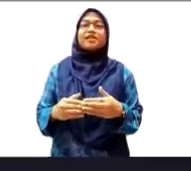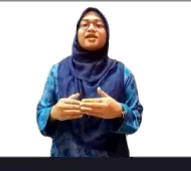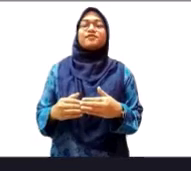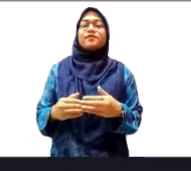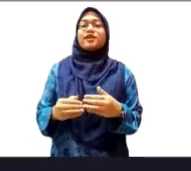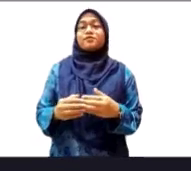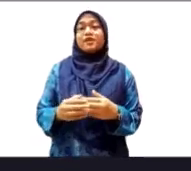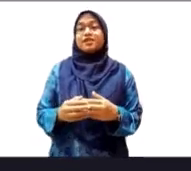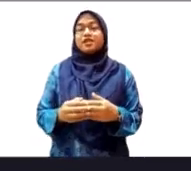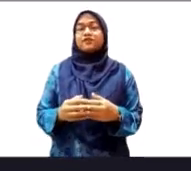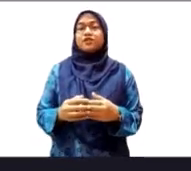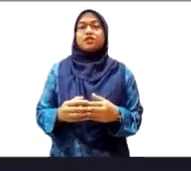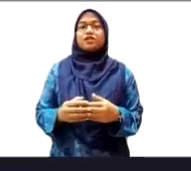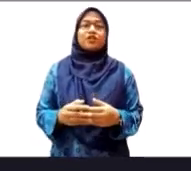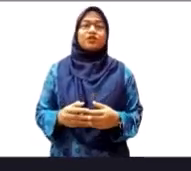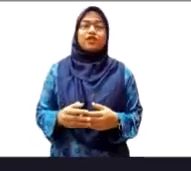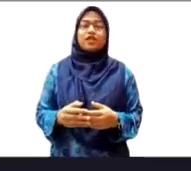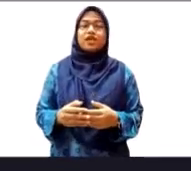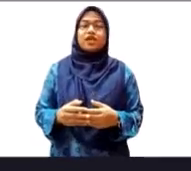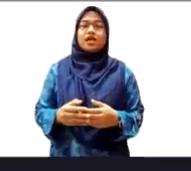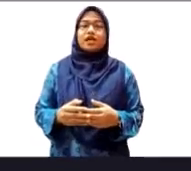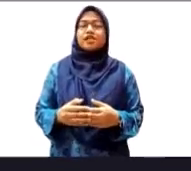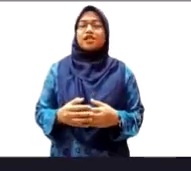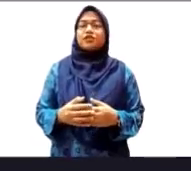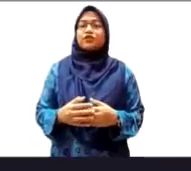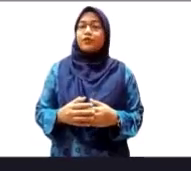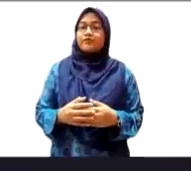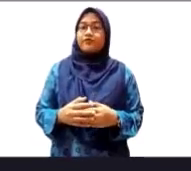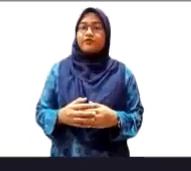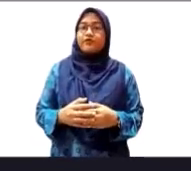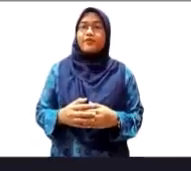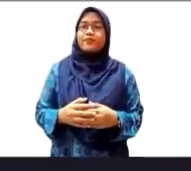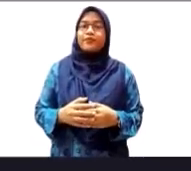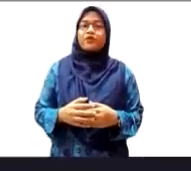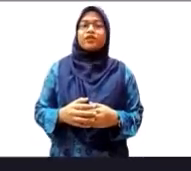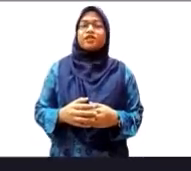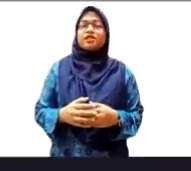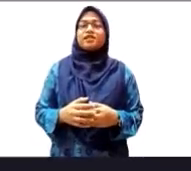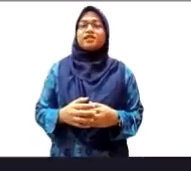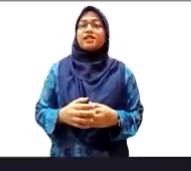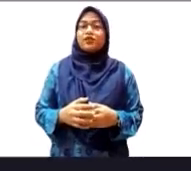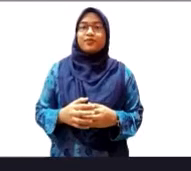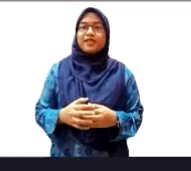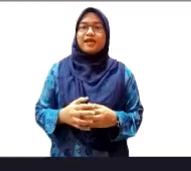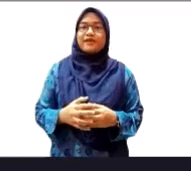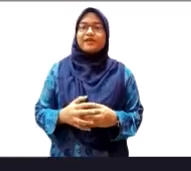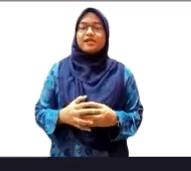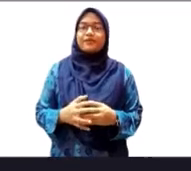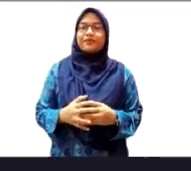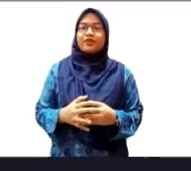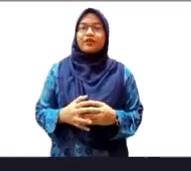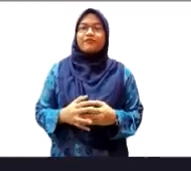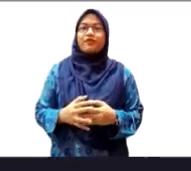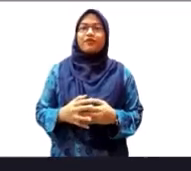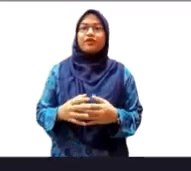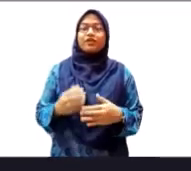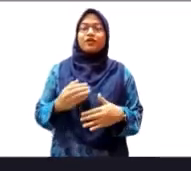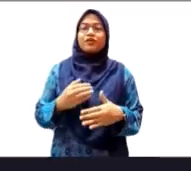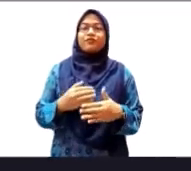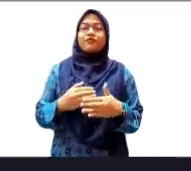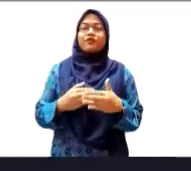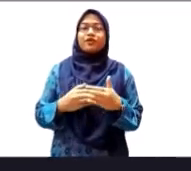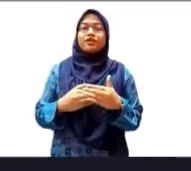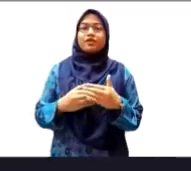being analyzed by SPSS version 23, I got 2.44, which is a low mean level for